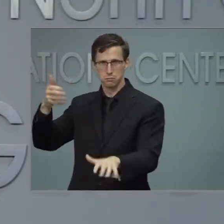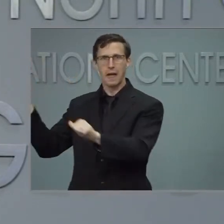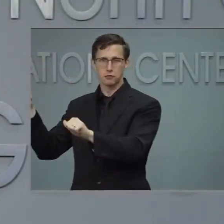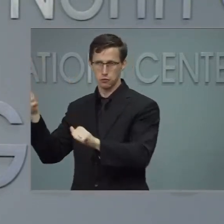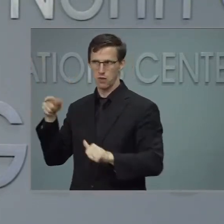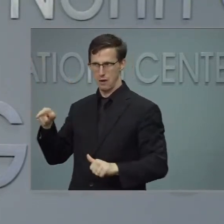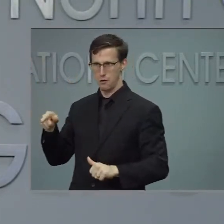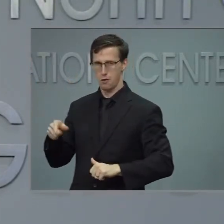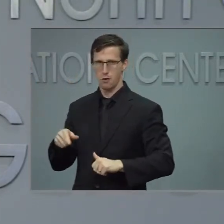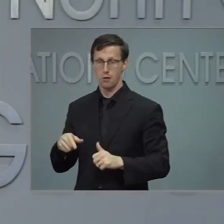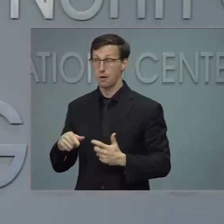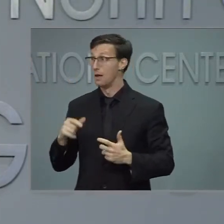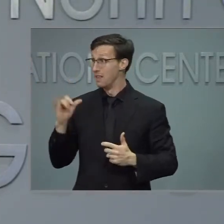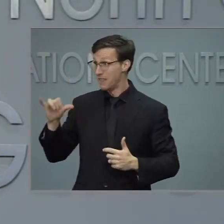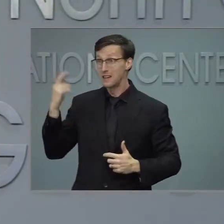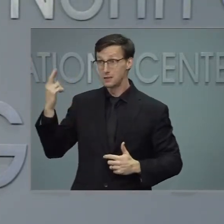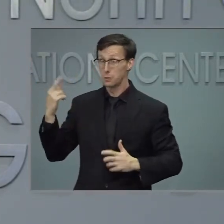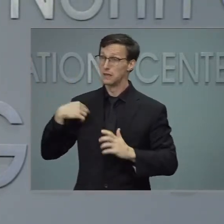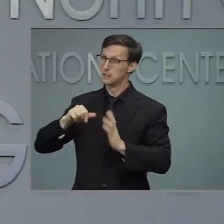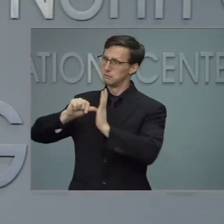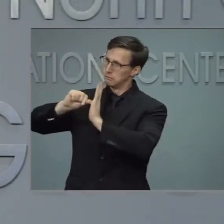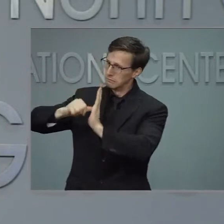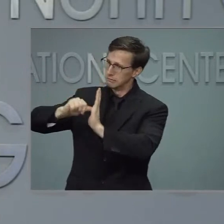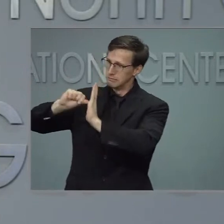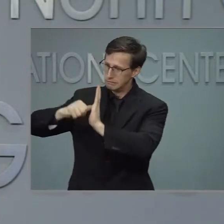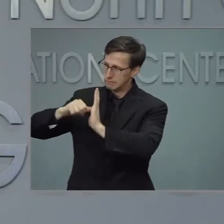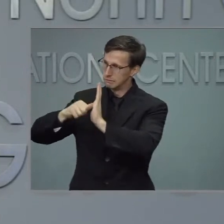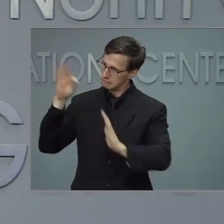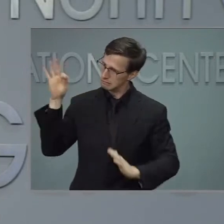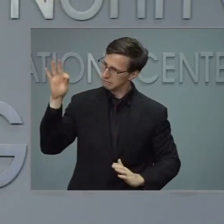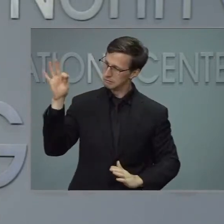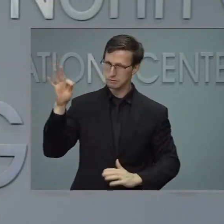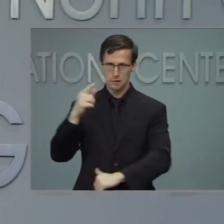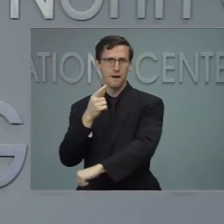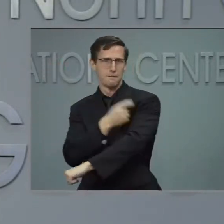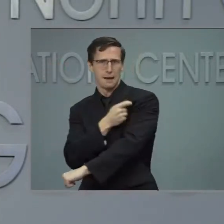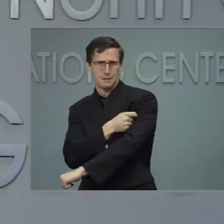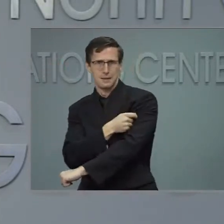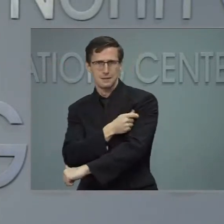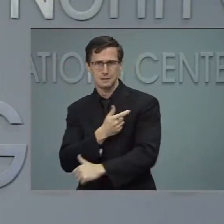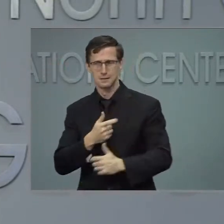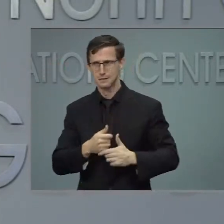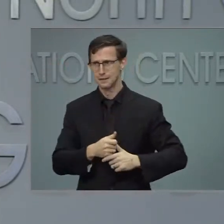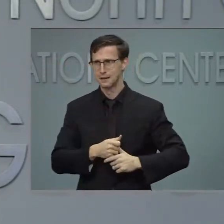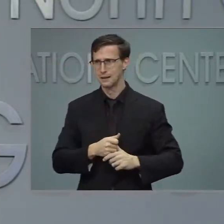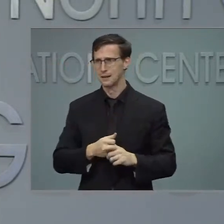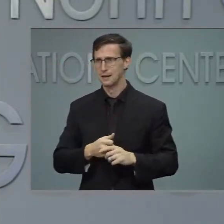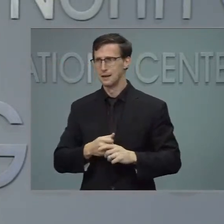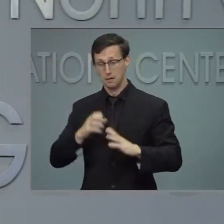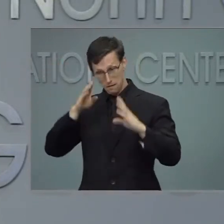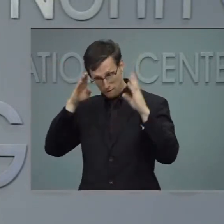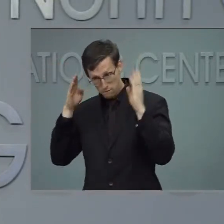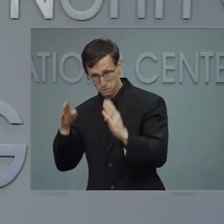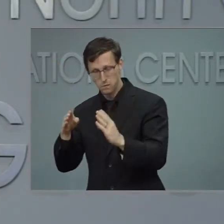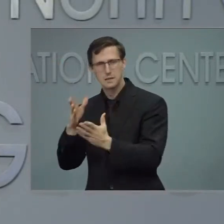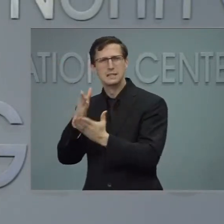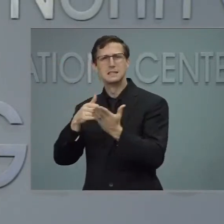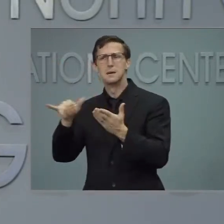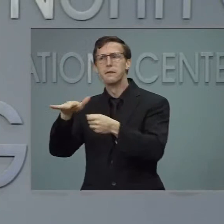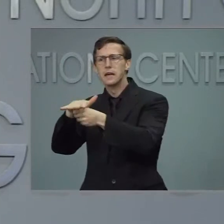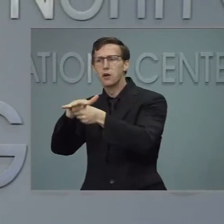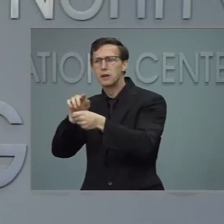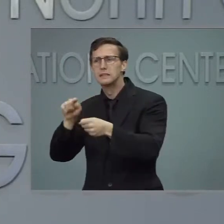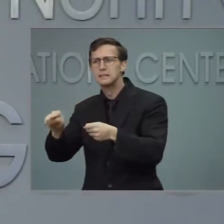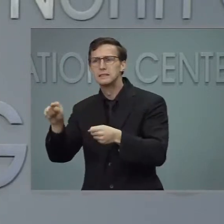putting so much of an emphasis on vaccinations, concentrating on some of these areas,